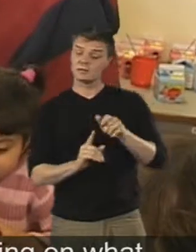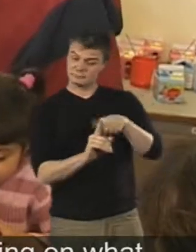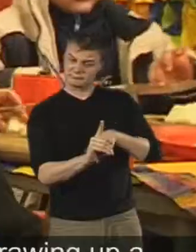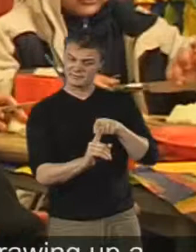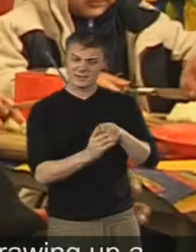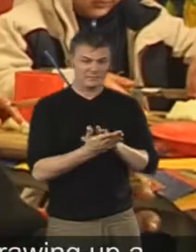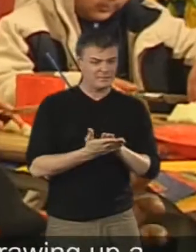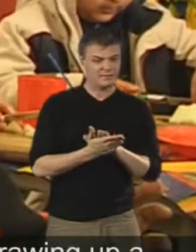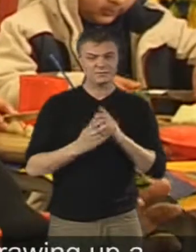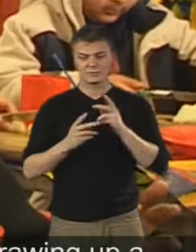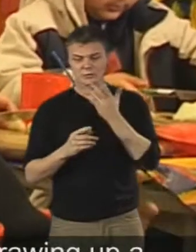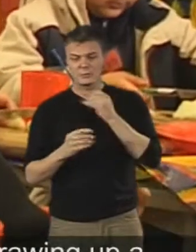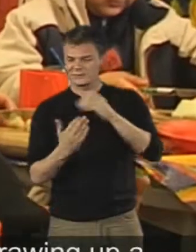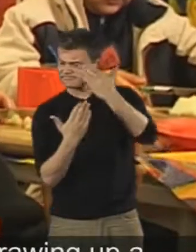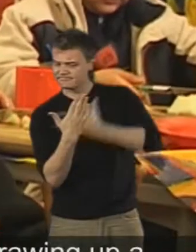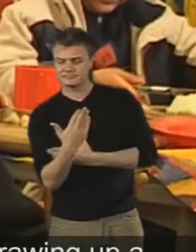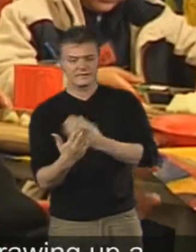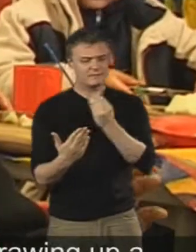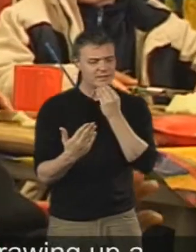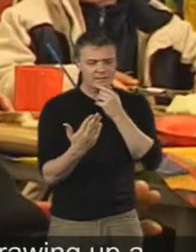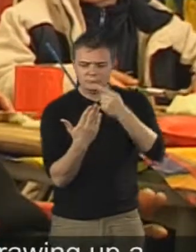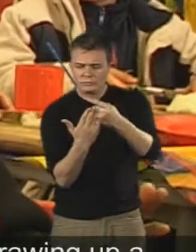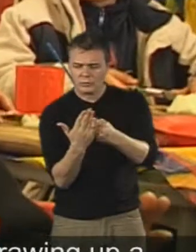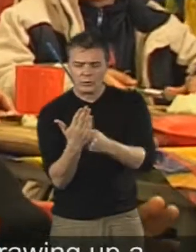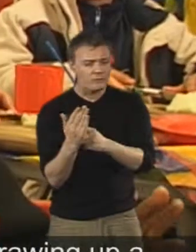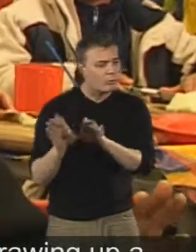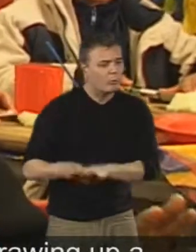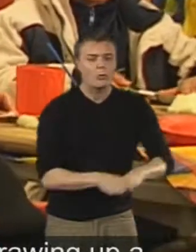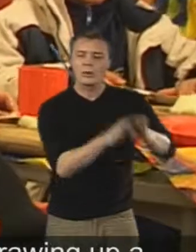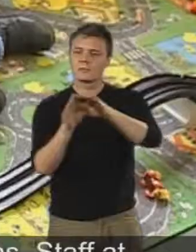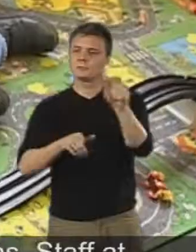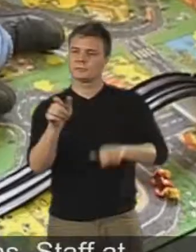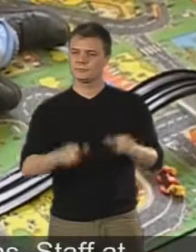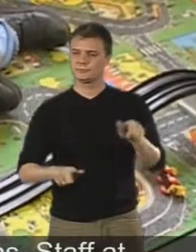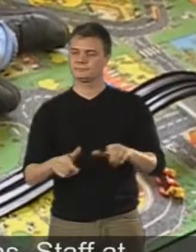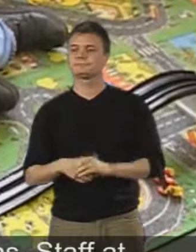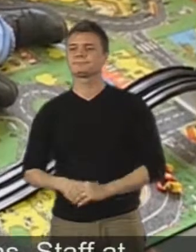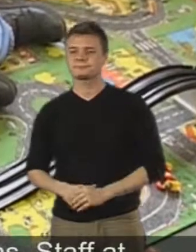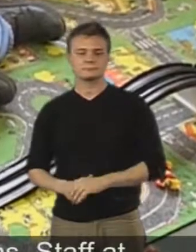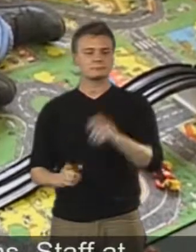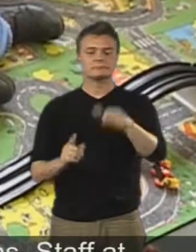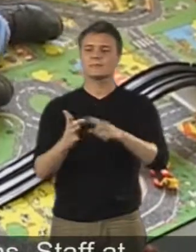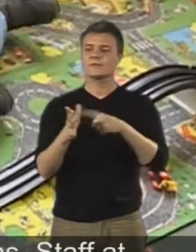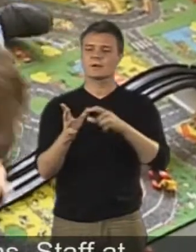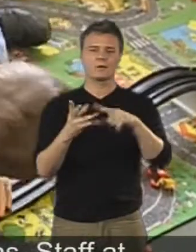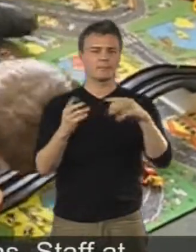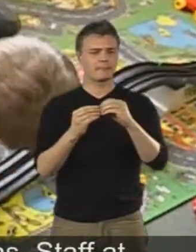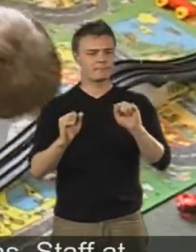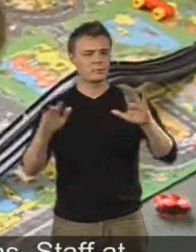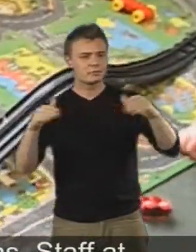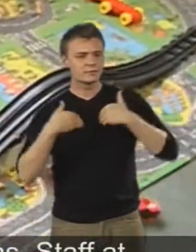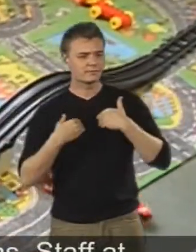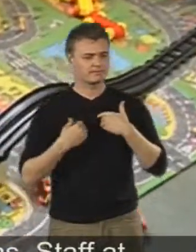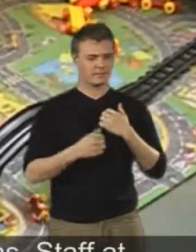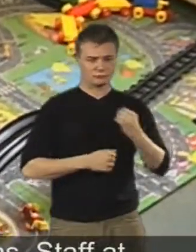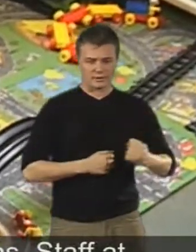Amina's impairment has resulted in the nursery school drawing up a feeding protocol for all pupils. Jacob has autism and he loves